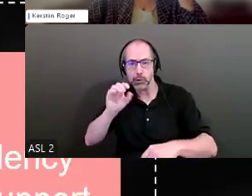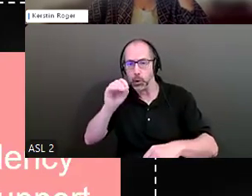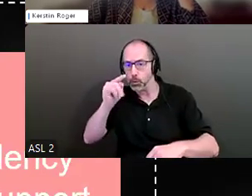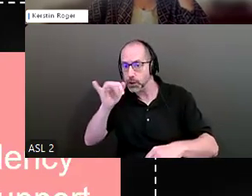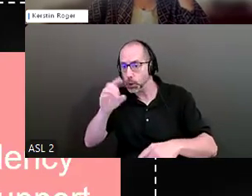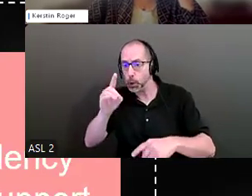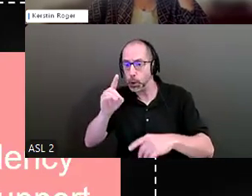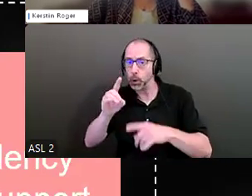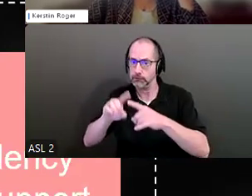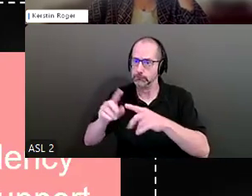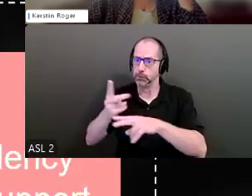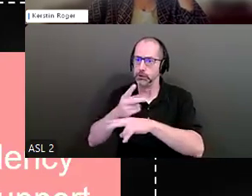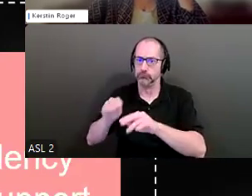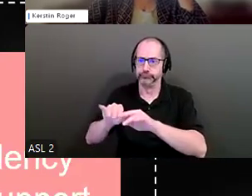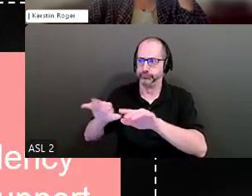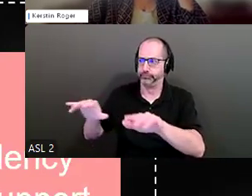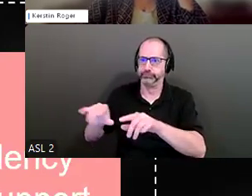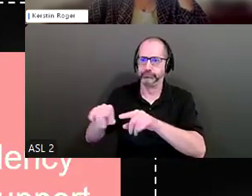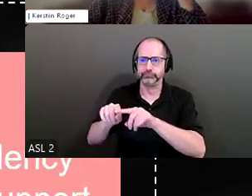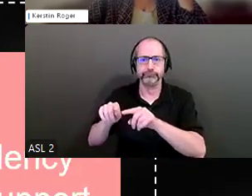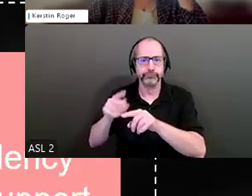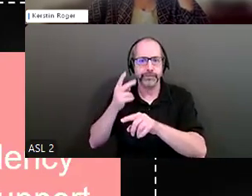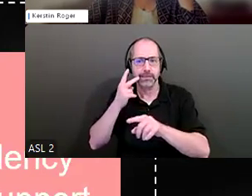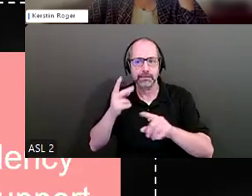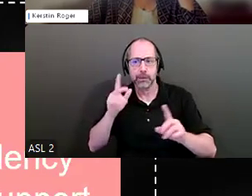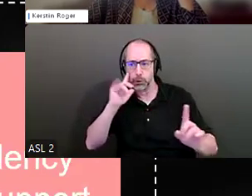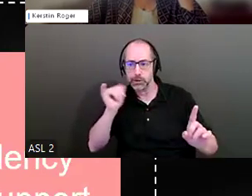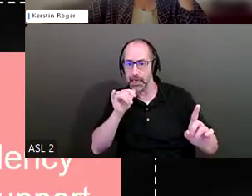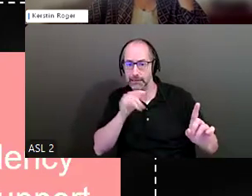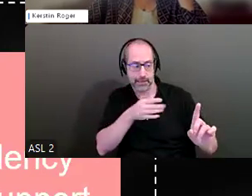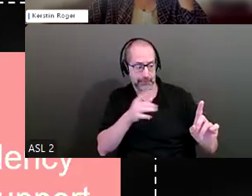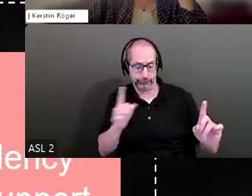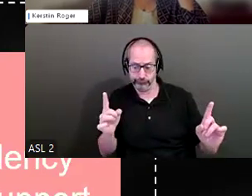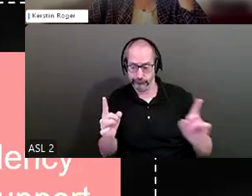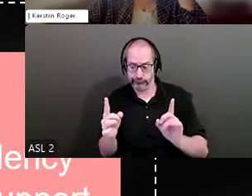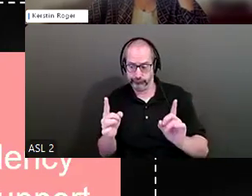there's a much greater chance in elders receiving